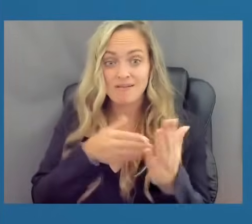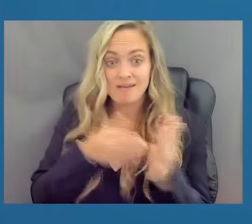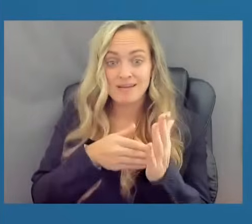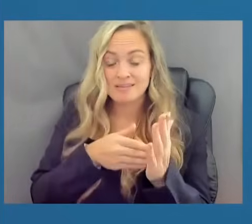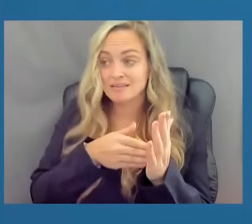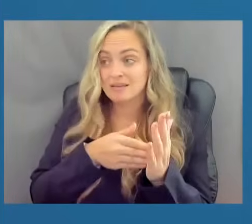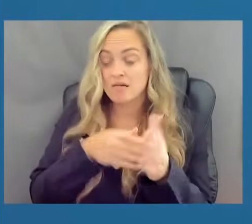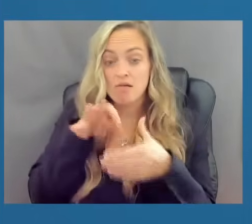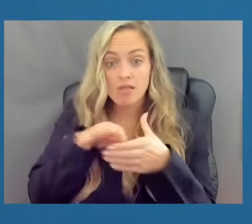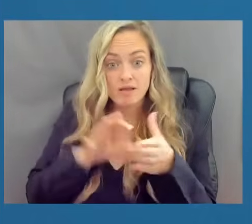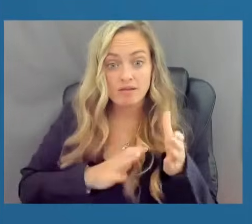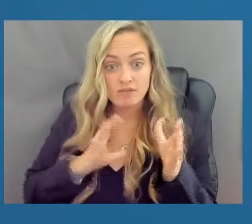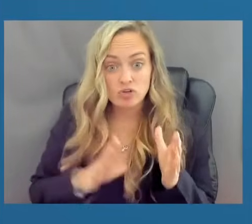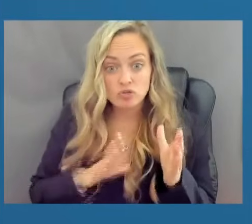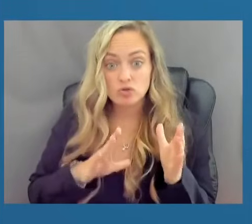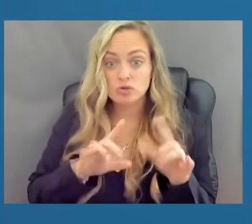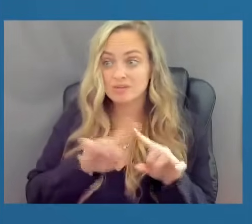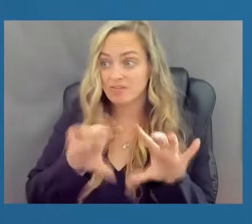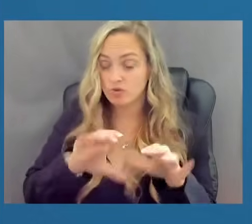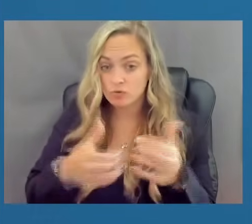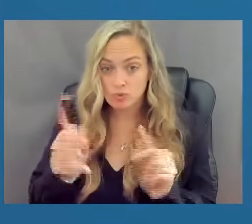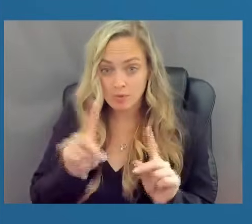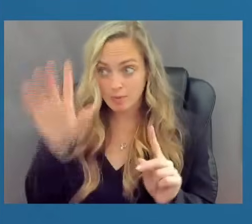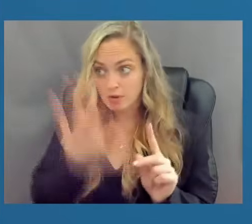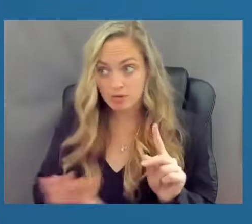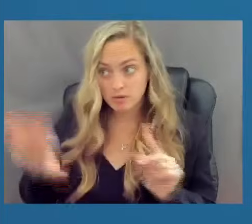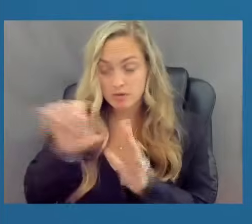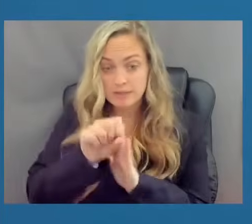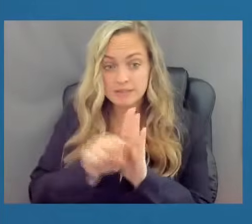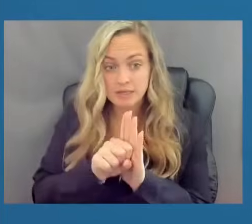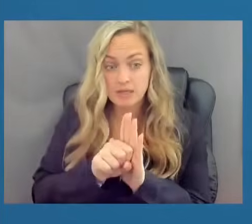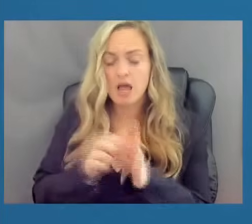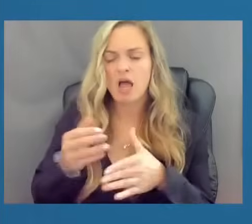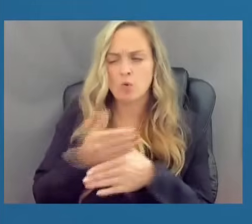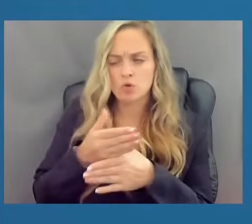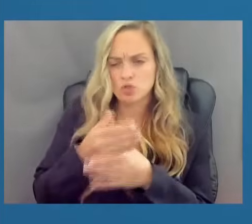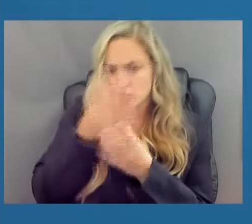officials and various groups across our state. The data I'm going to share with you after this